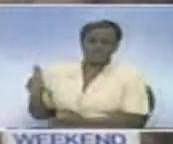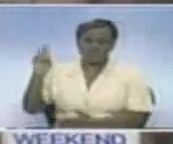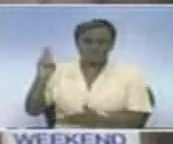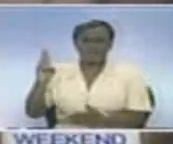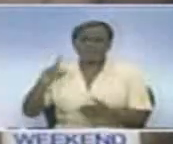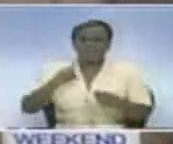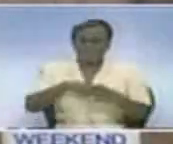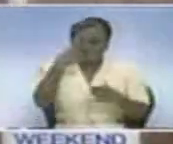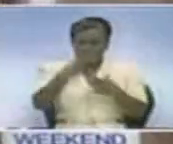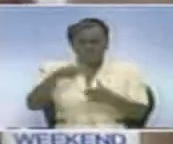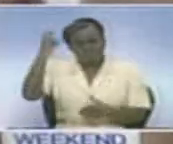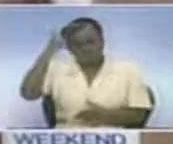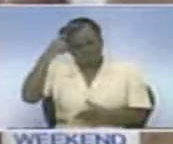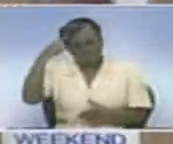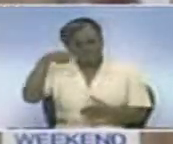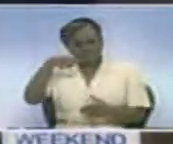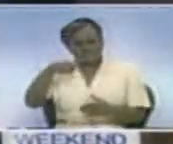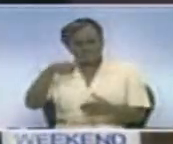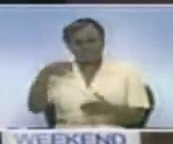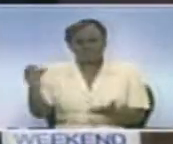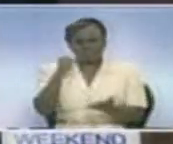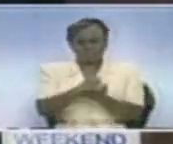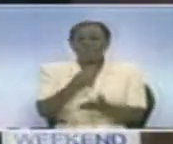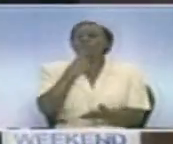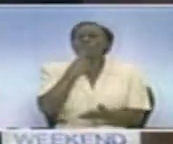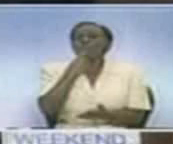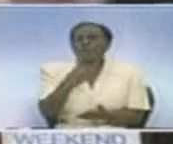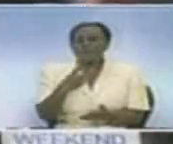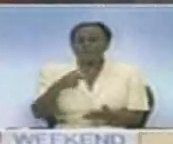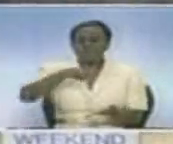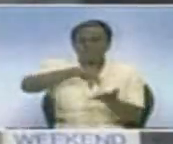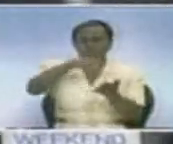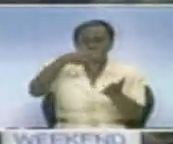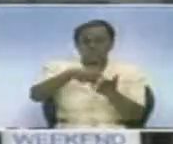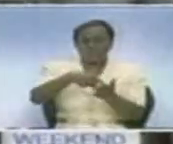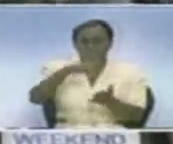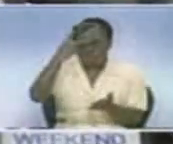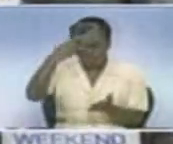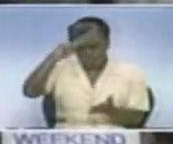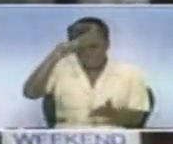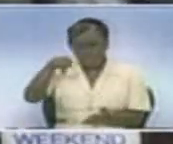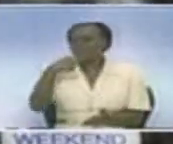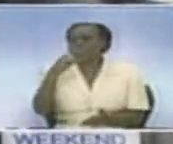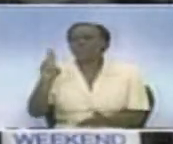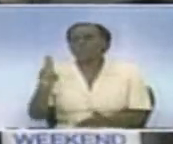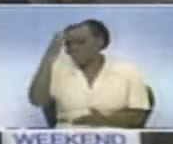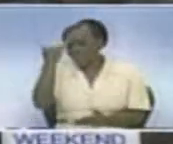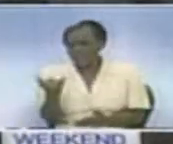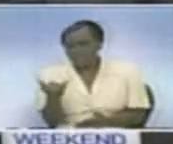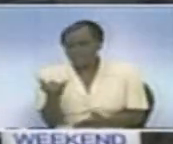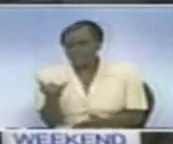Then still considered as a novice and former President Daniel Moi's project. Kwa nini mimi nasema mzee Uhuru